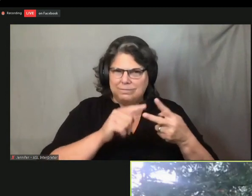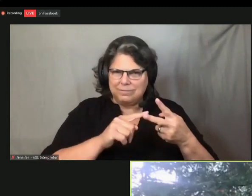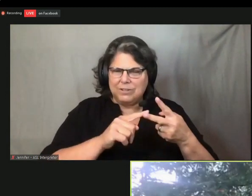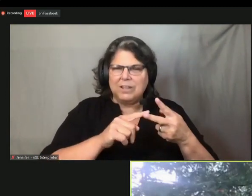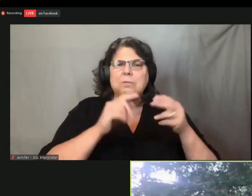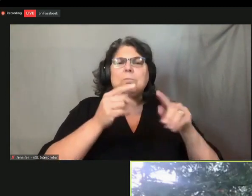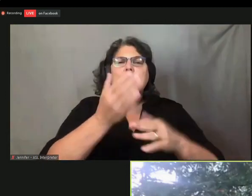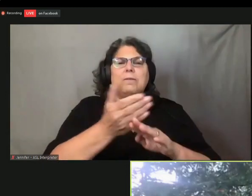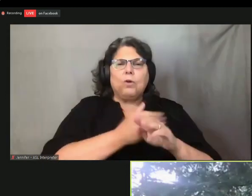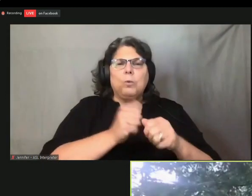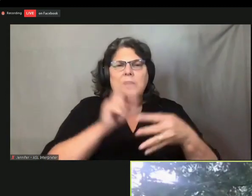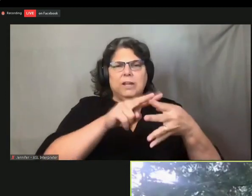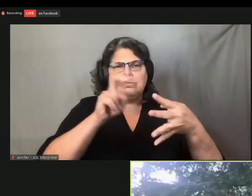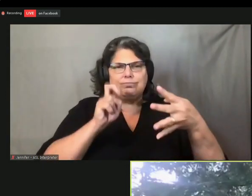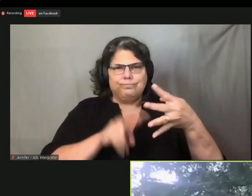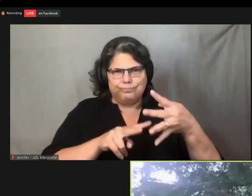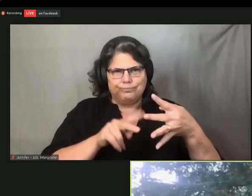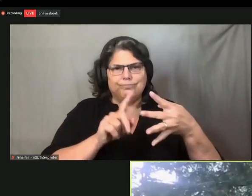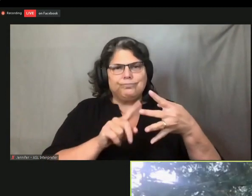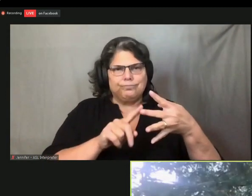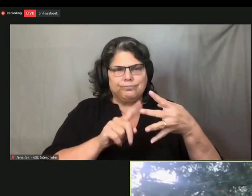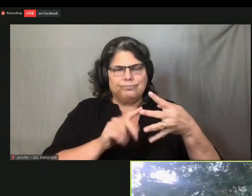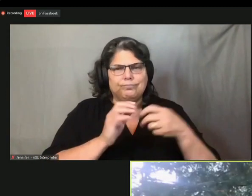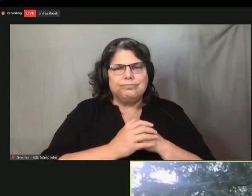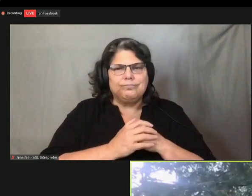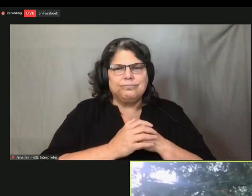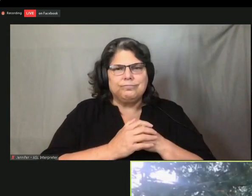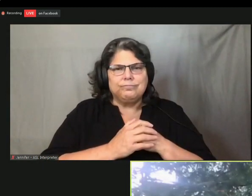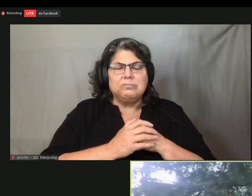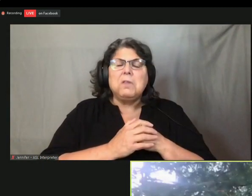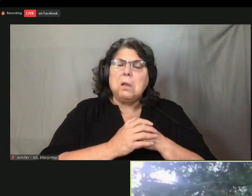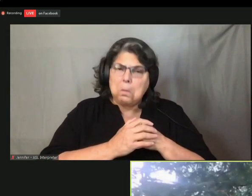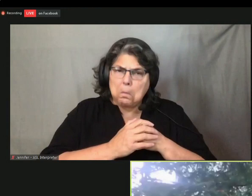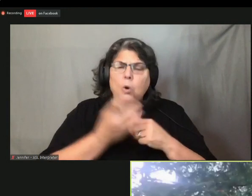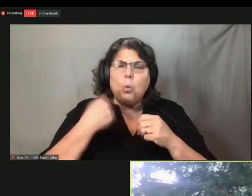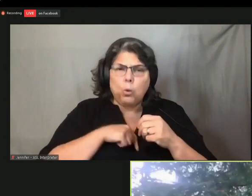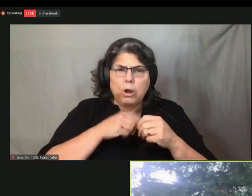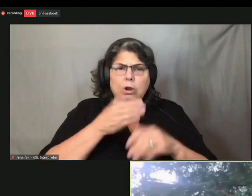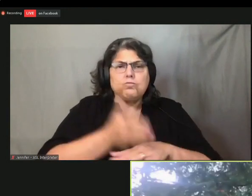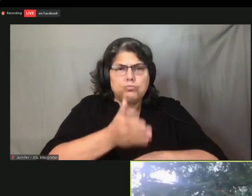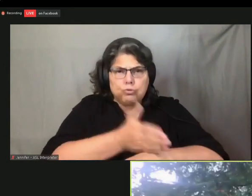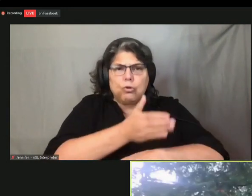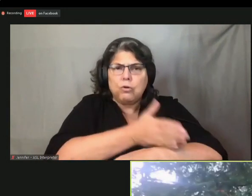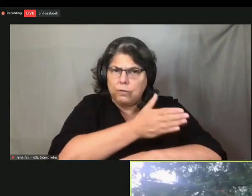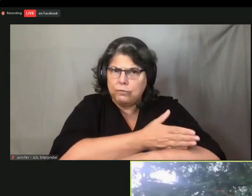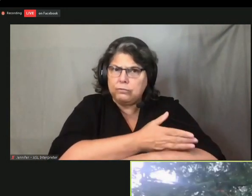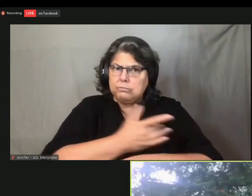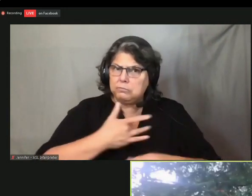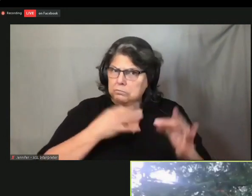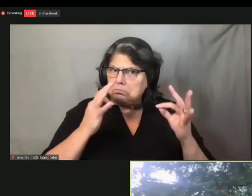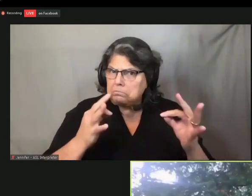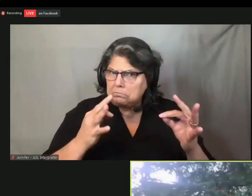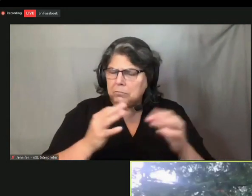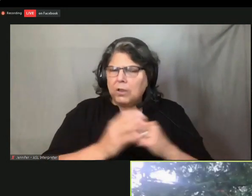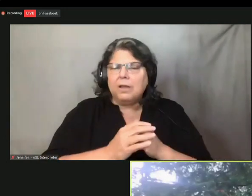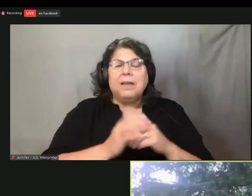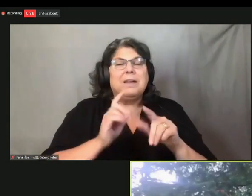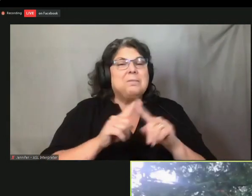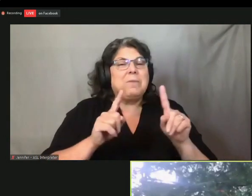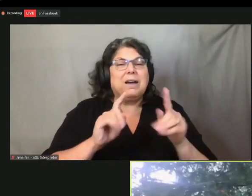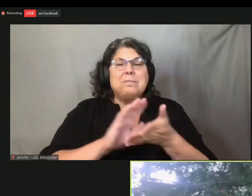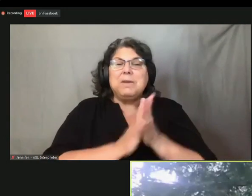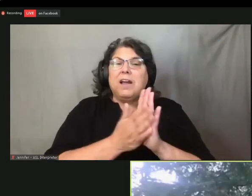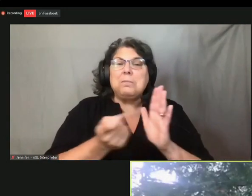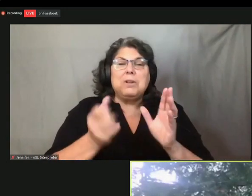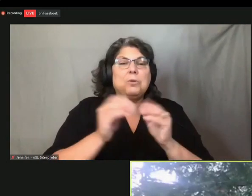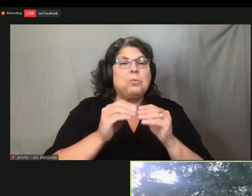next level or the red tier. As you can see, we are making solid progress, which is encouraging. However, in order to ease restrictions, it's important